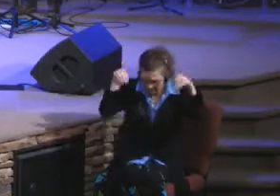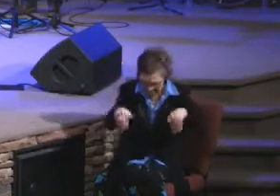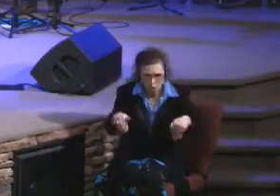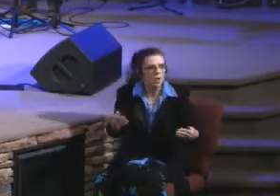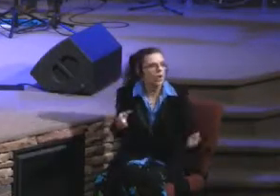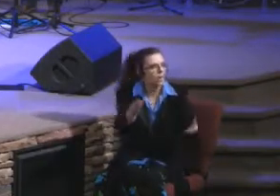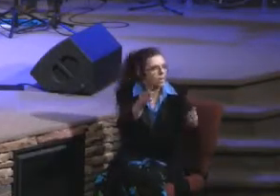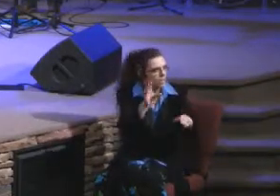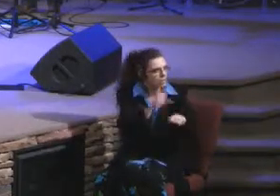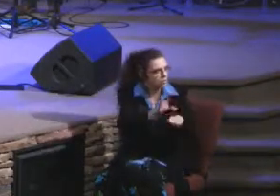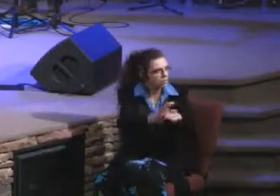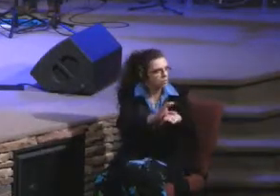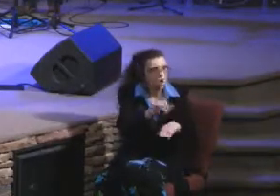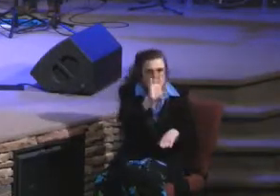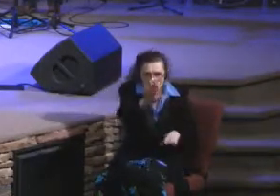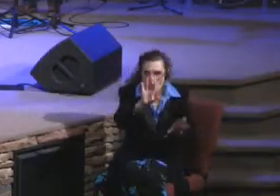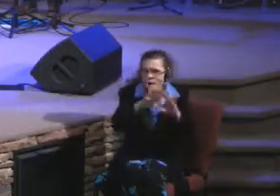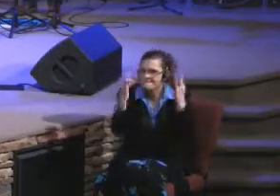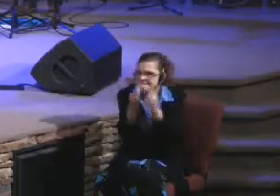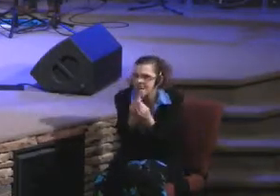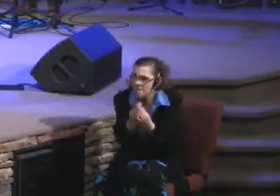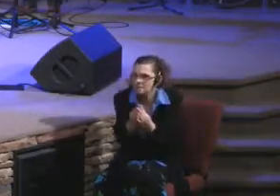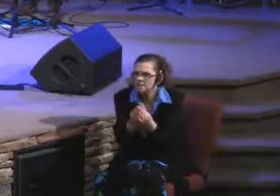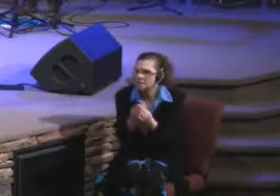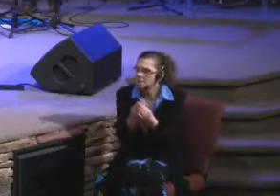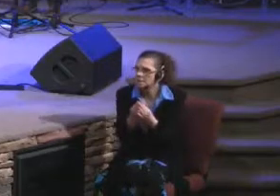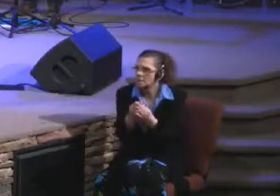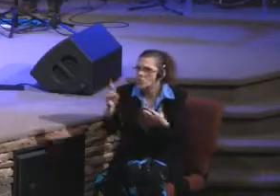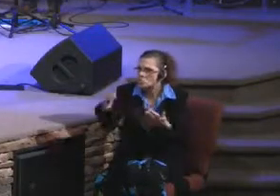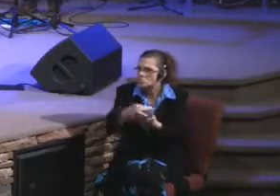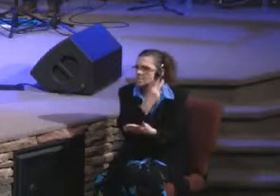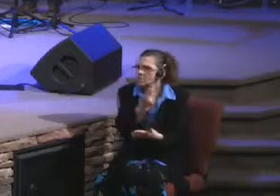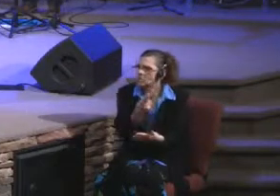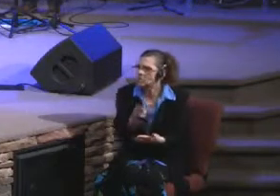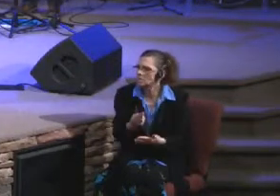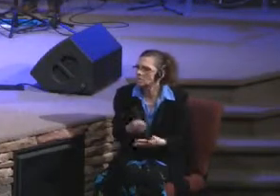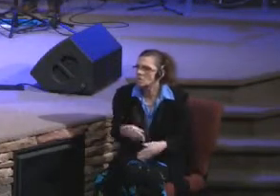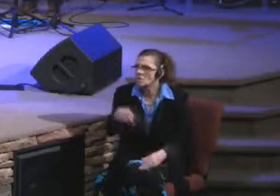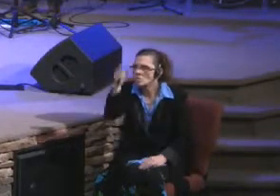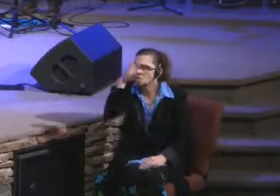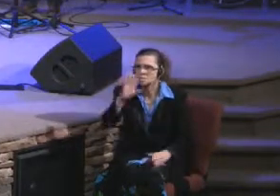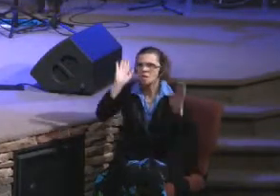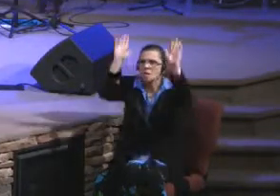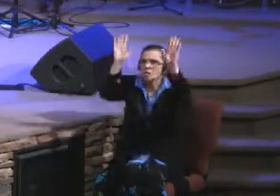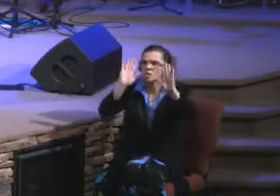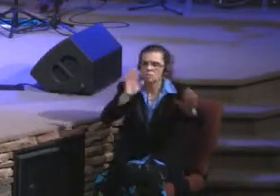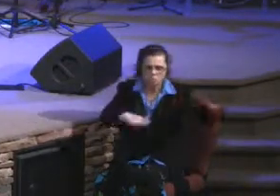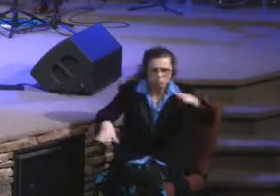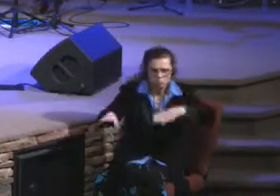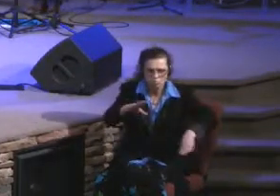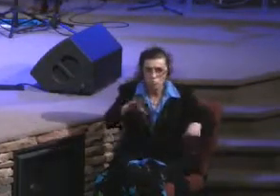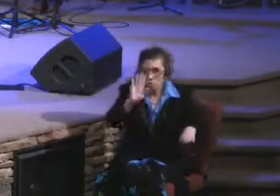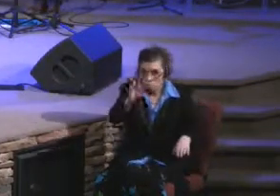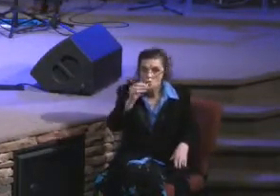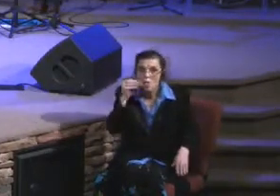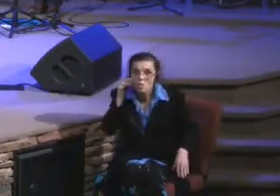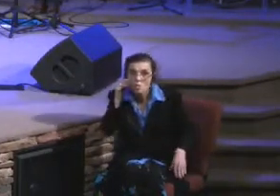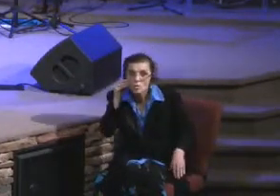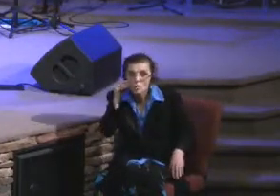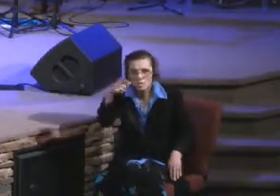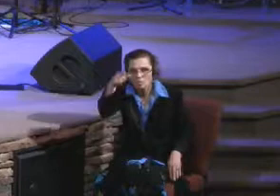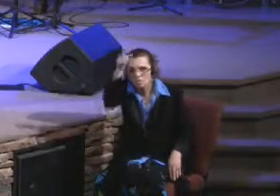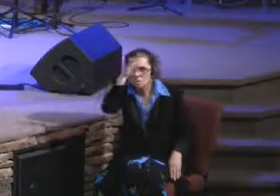Poland. I want to see your families, your individual families, restored. I want to see God move mightily in your homes. I